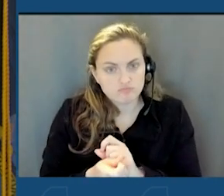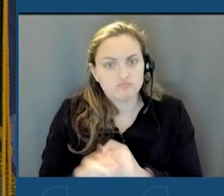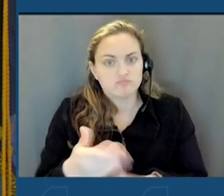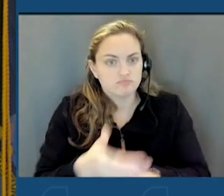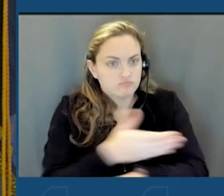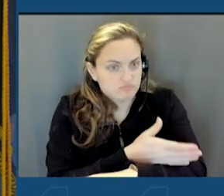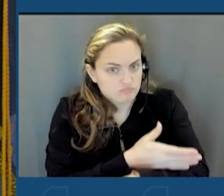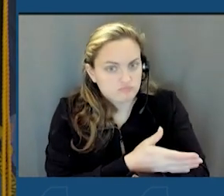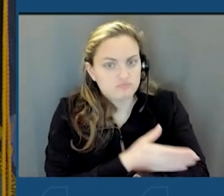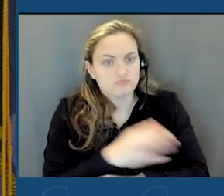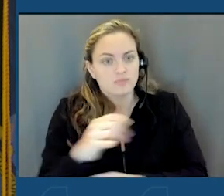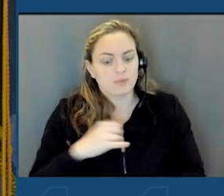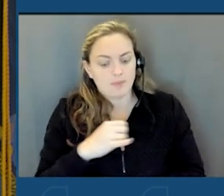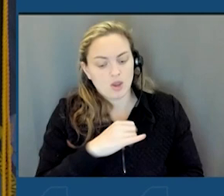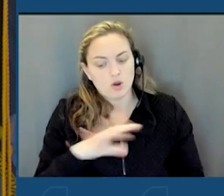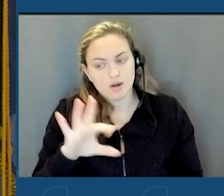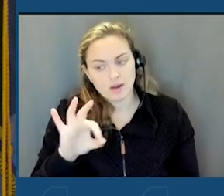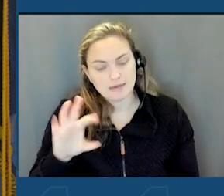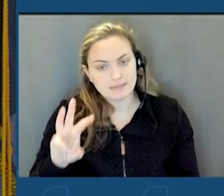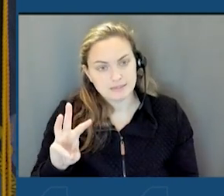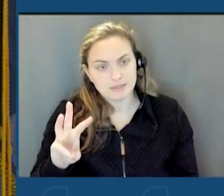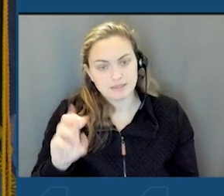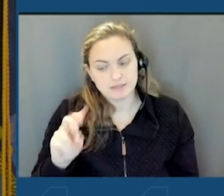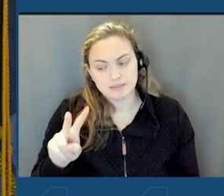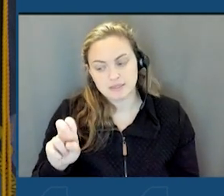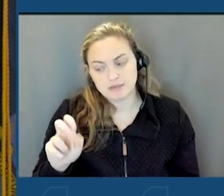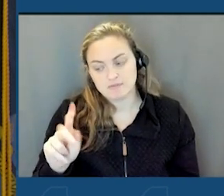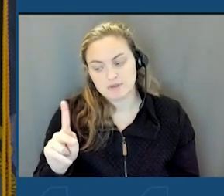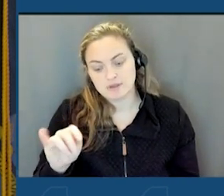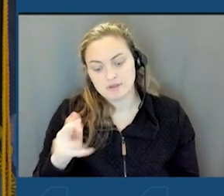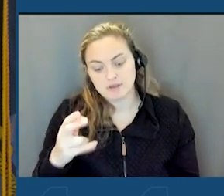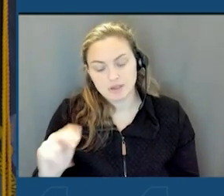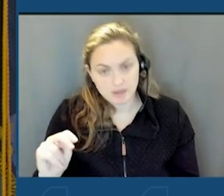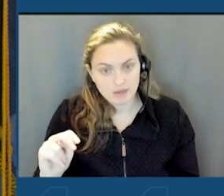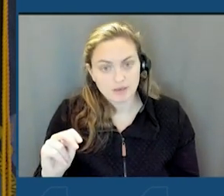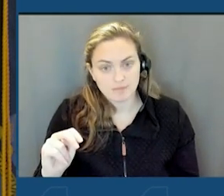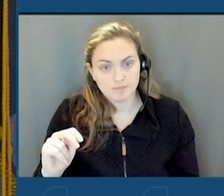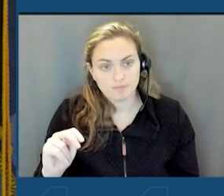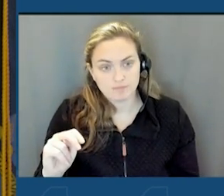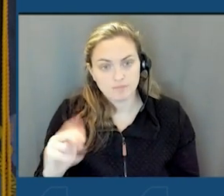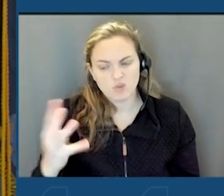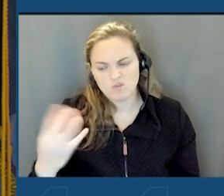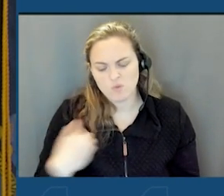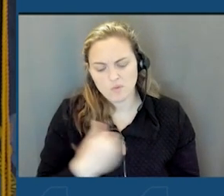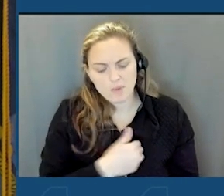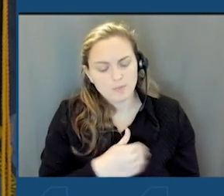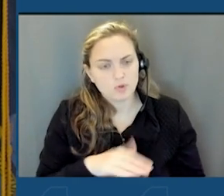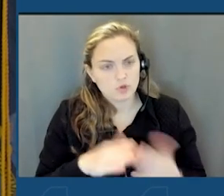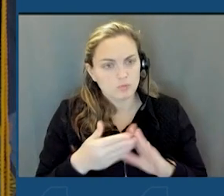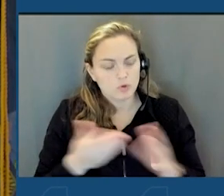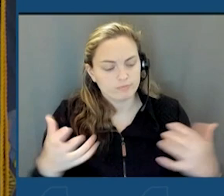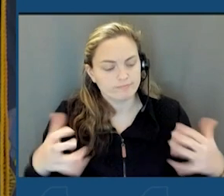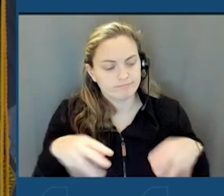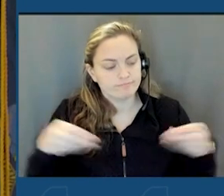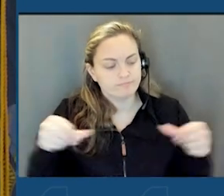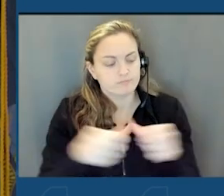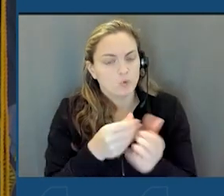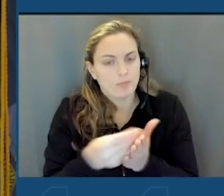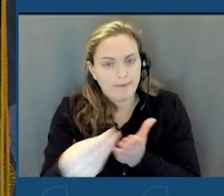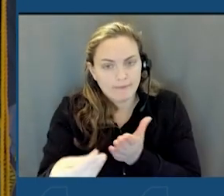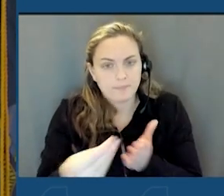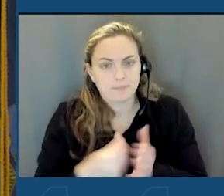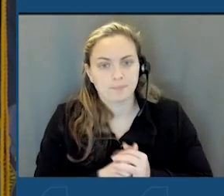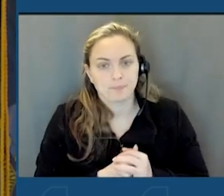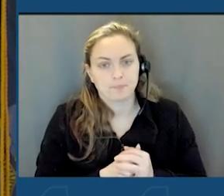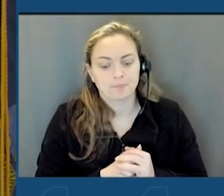in '96, Steve Keegan, was able to get 4 members of the community to put money together to purchase it.